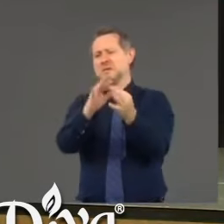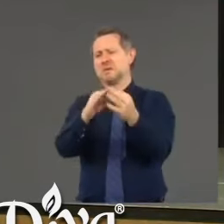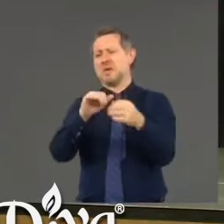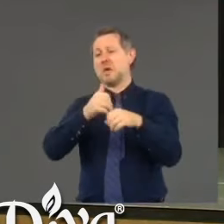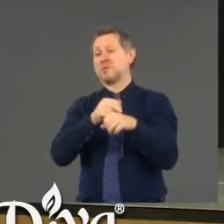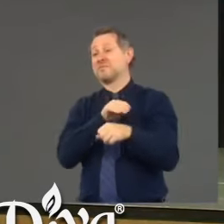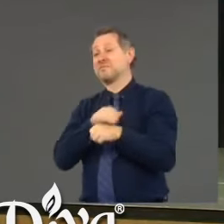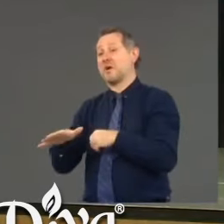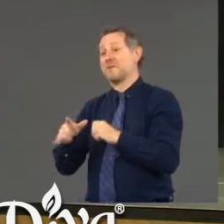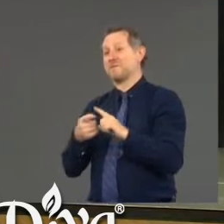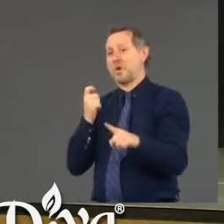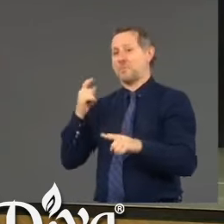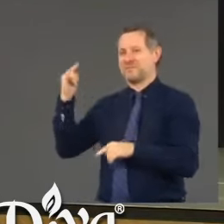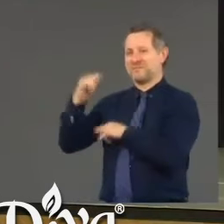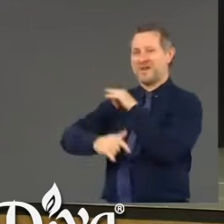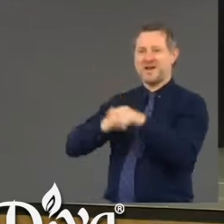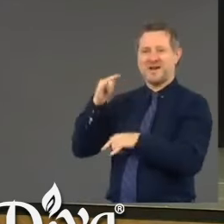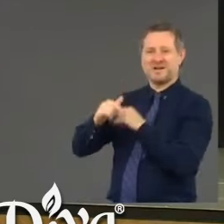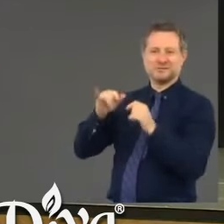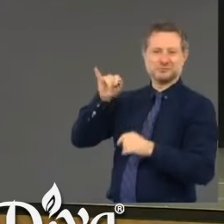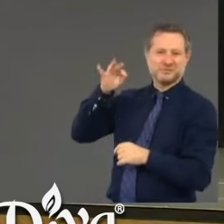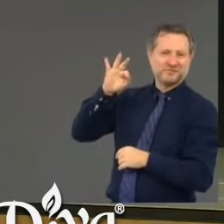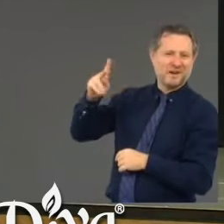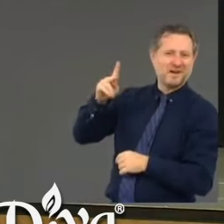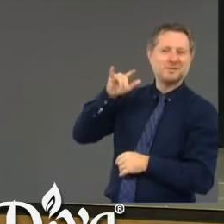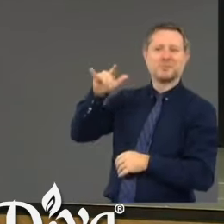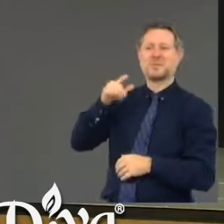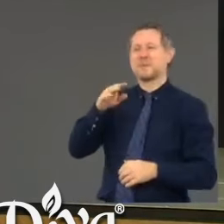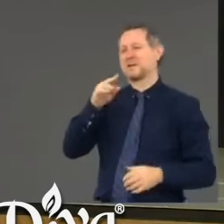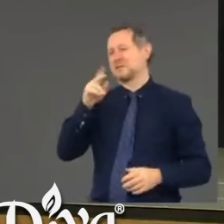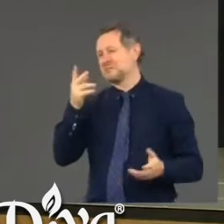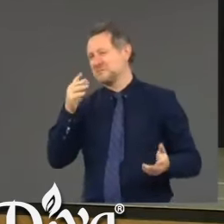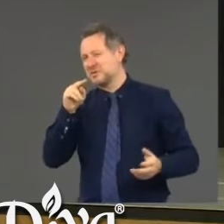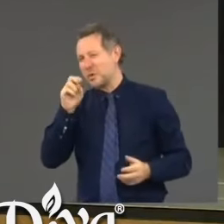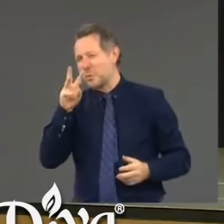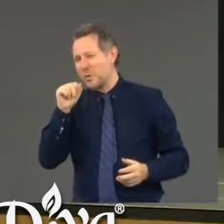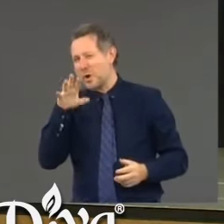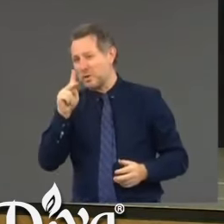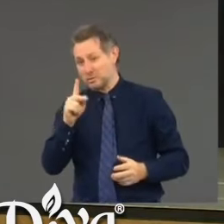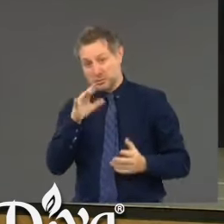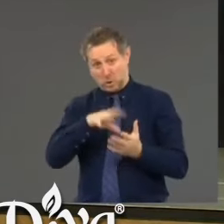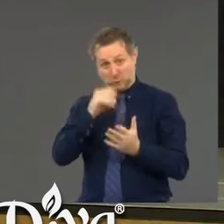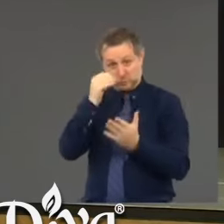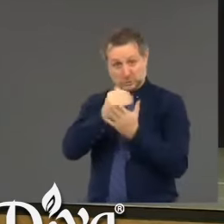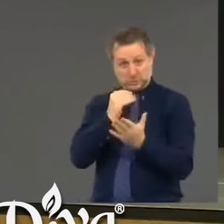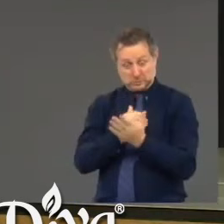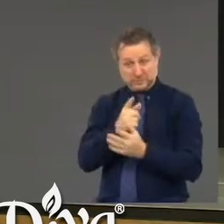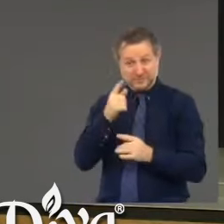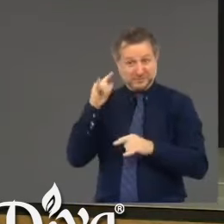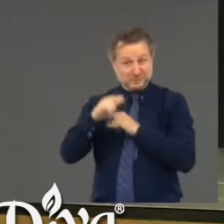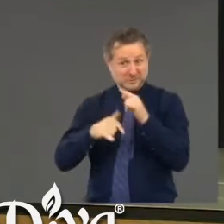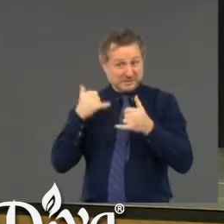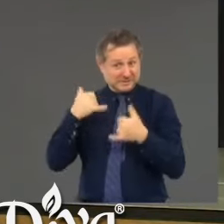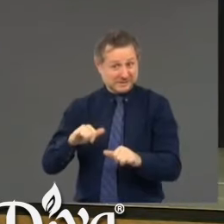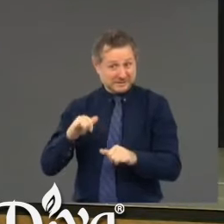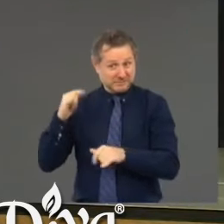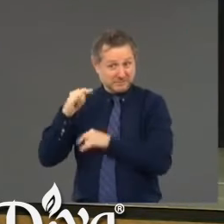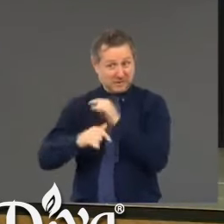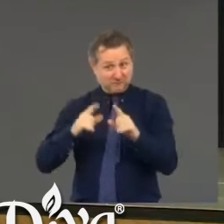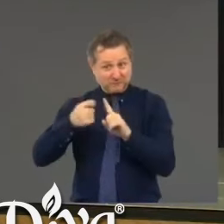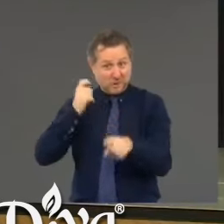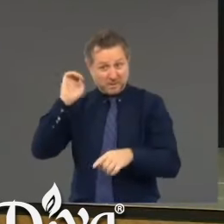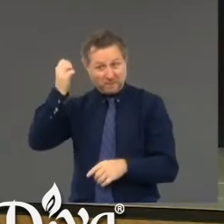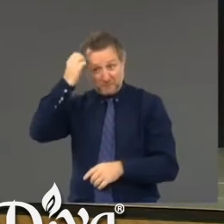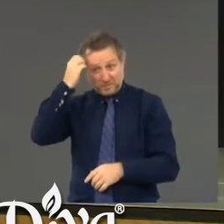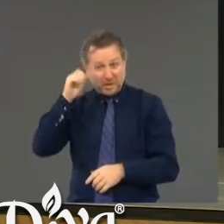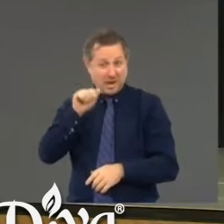Newark airports. Let's learn the lesson. So these flights, there are still flights from Europe and Asia coming to those airports. What is being